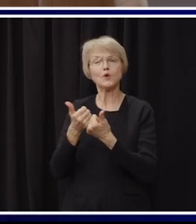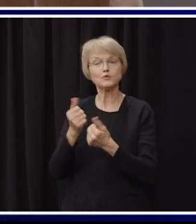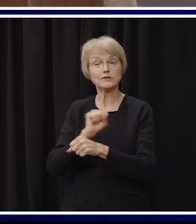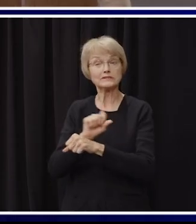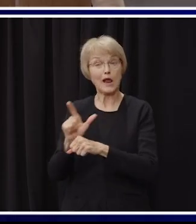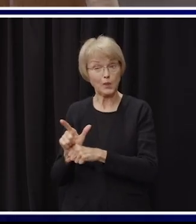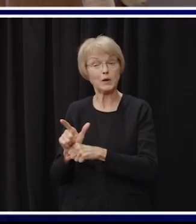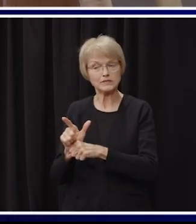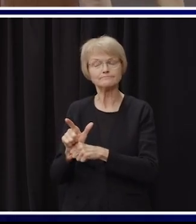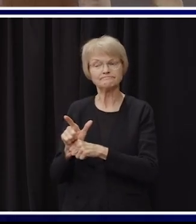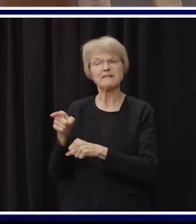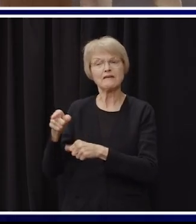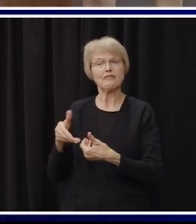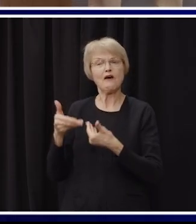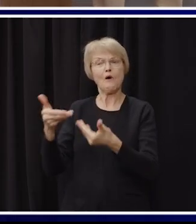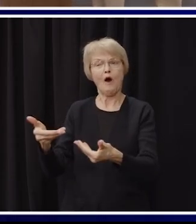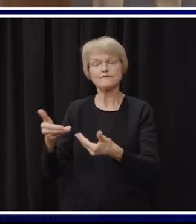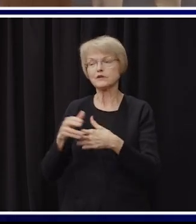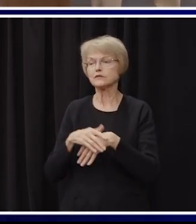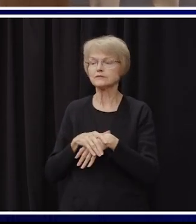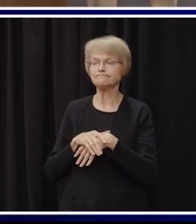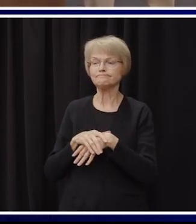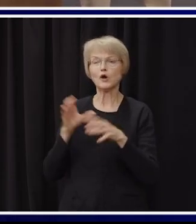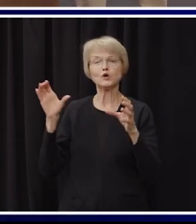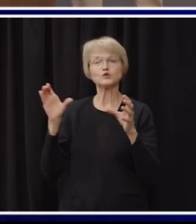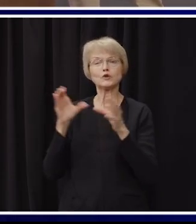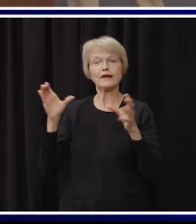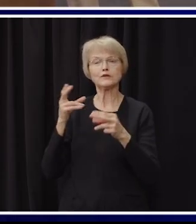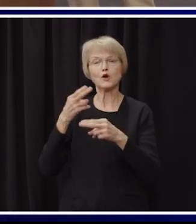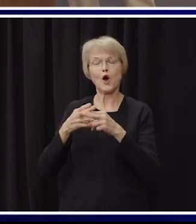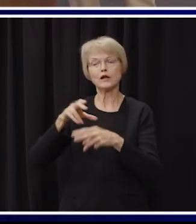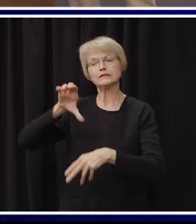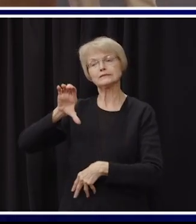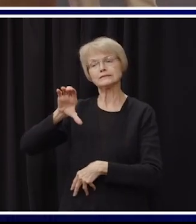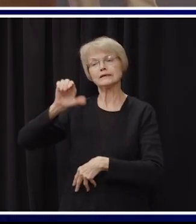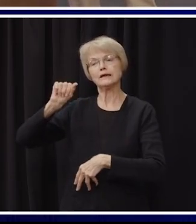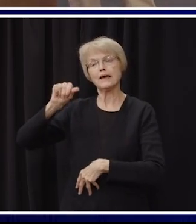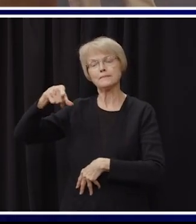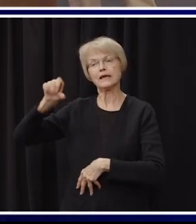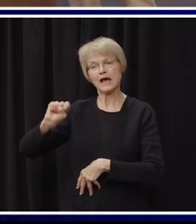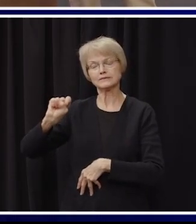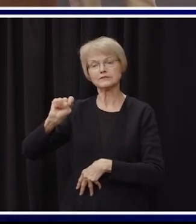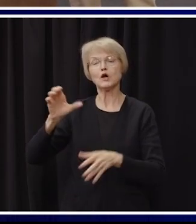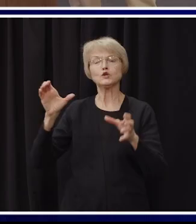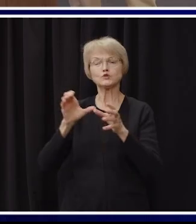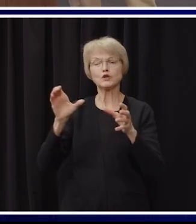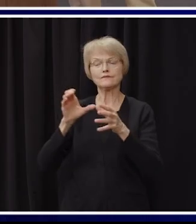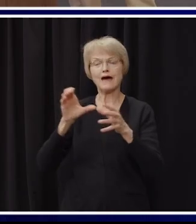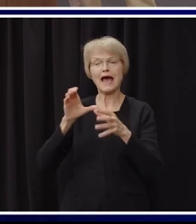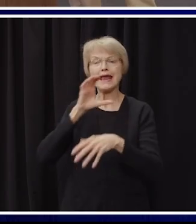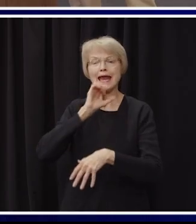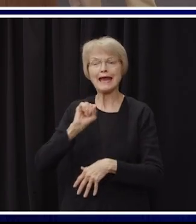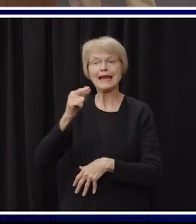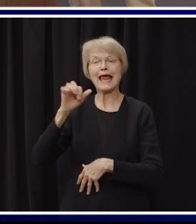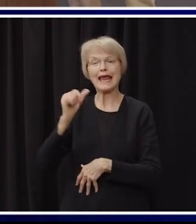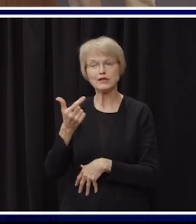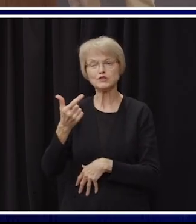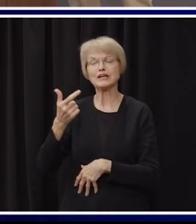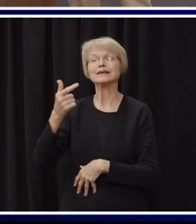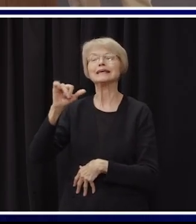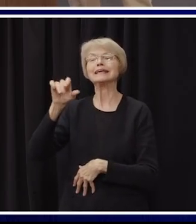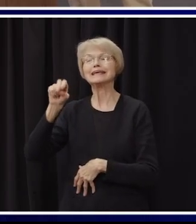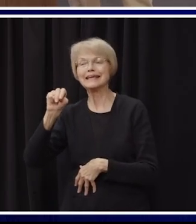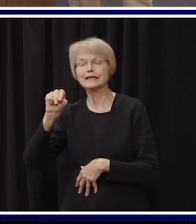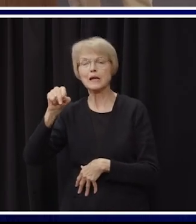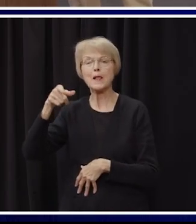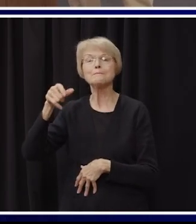Louis offered a certification called CAPS, which is Certified Aging in Place. So we did some quick